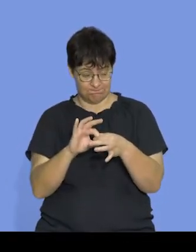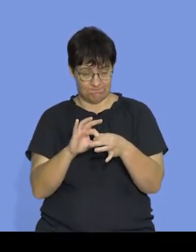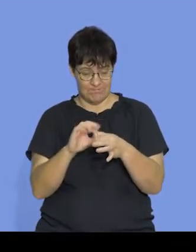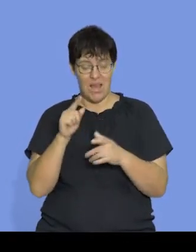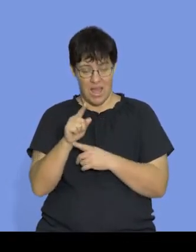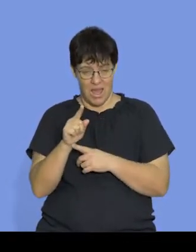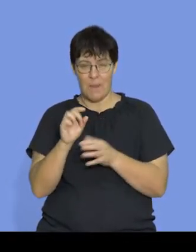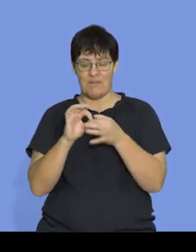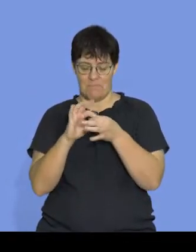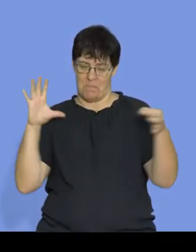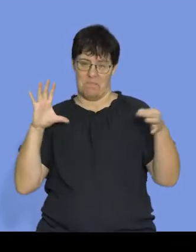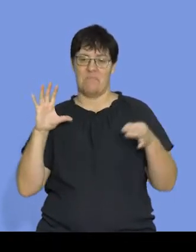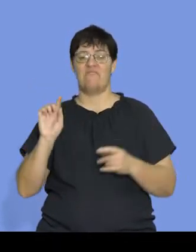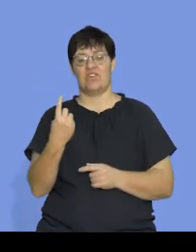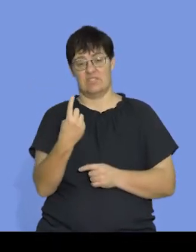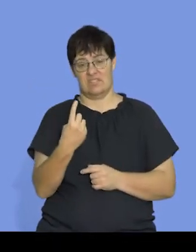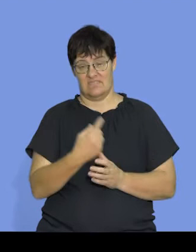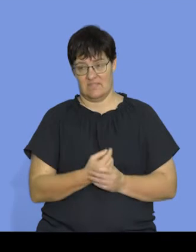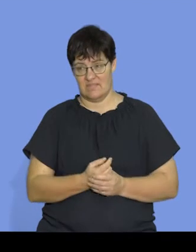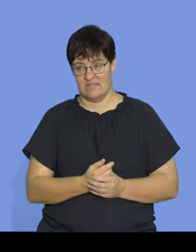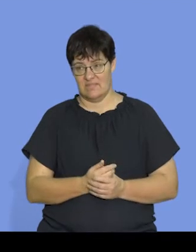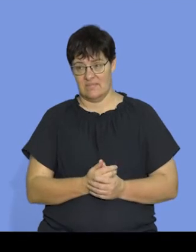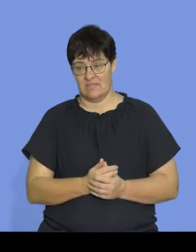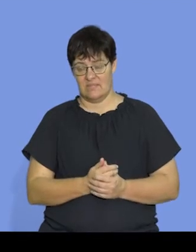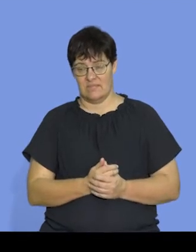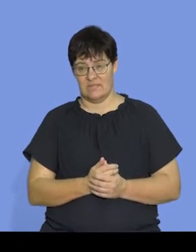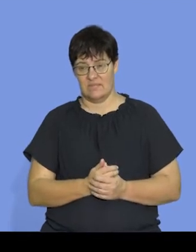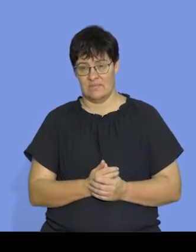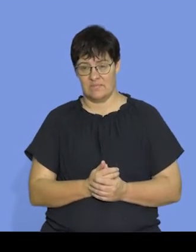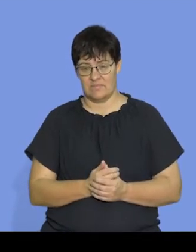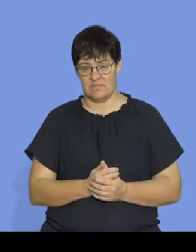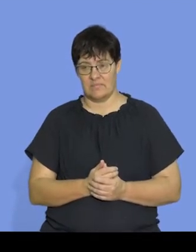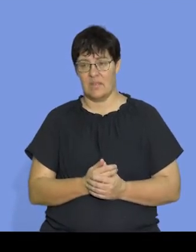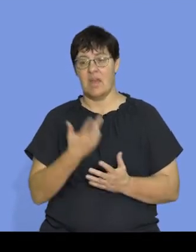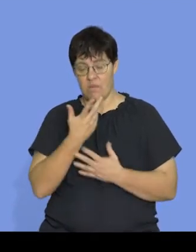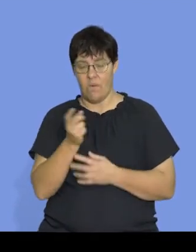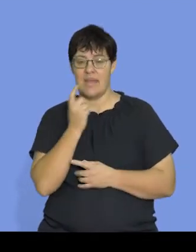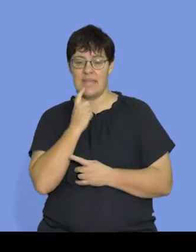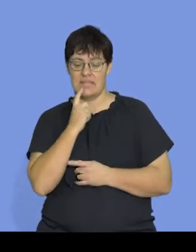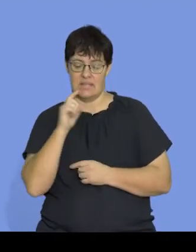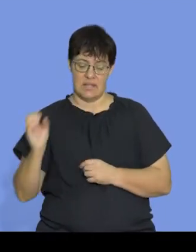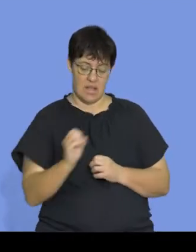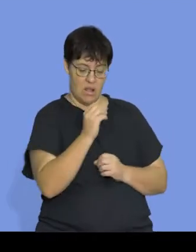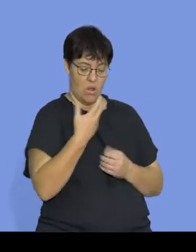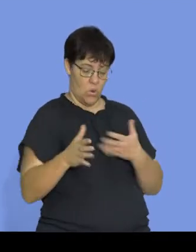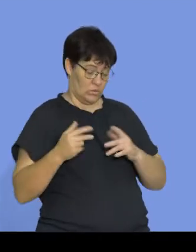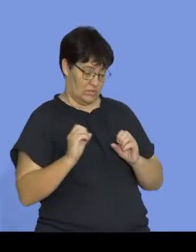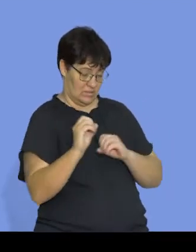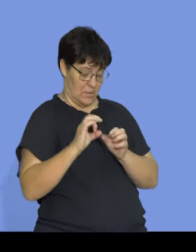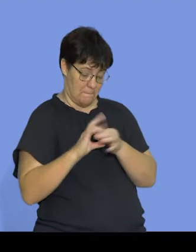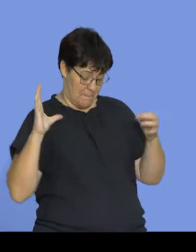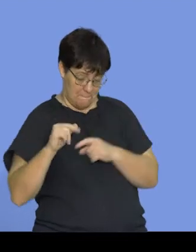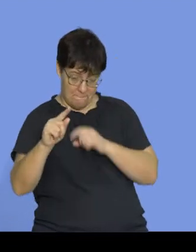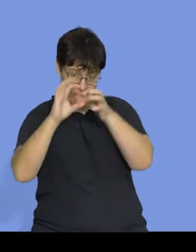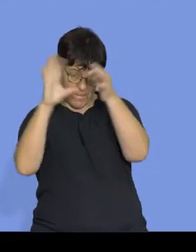reactants must actually be broken apart so that we are able to form new bonds. Okay, once we form